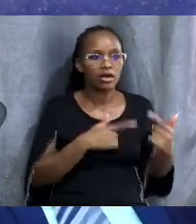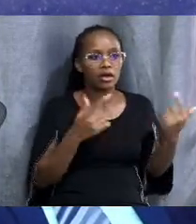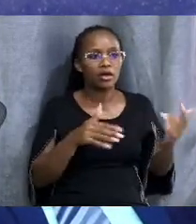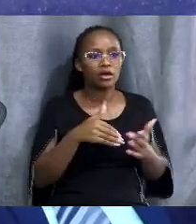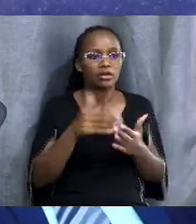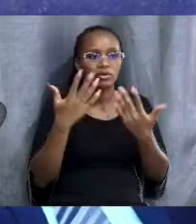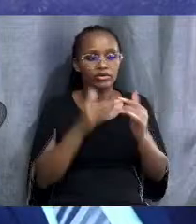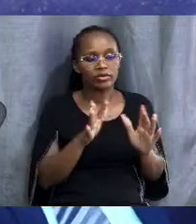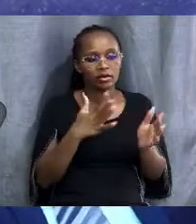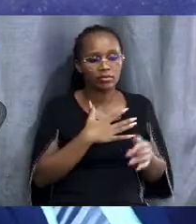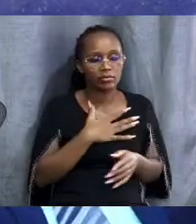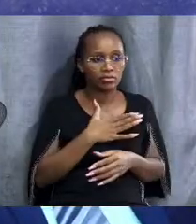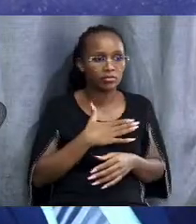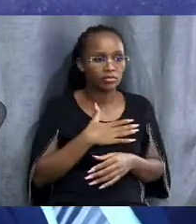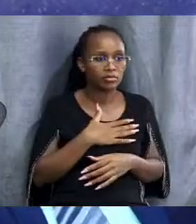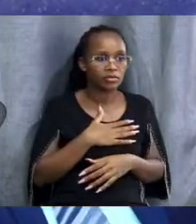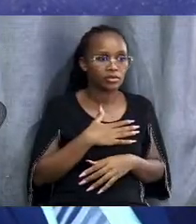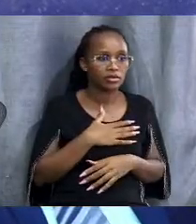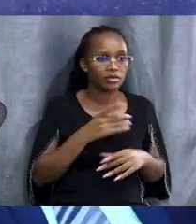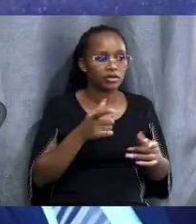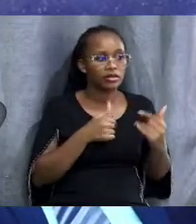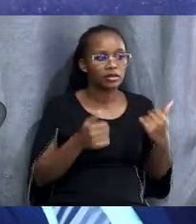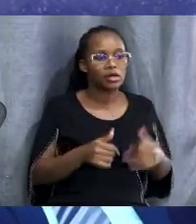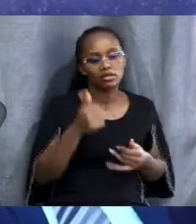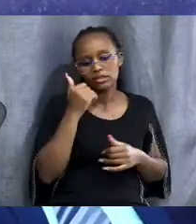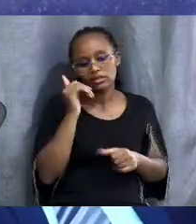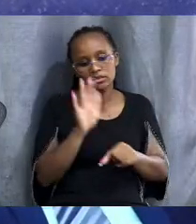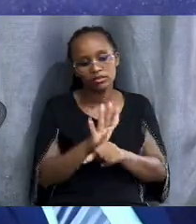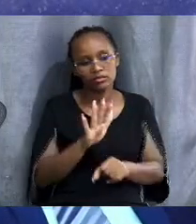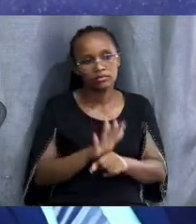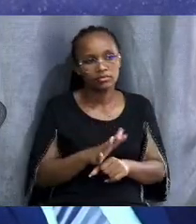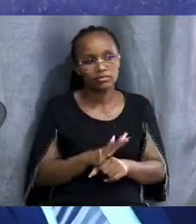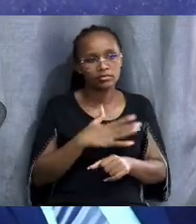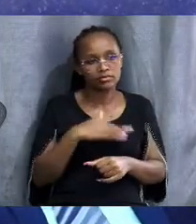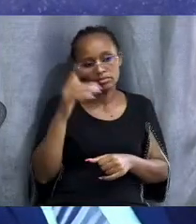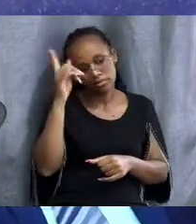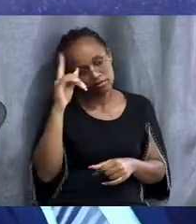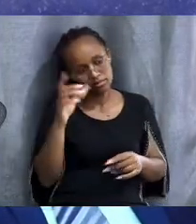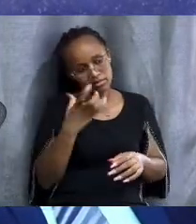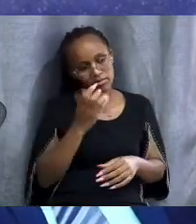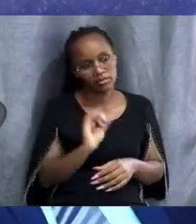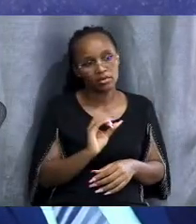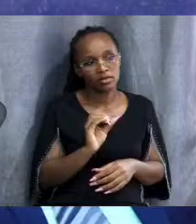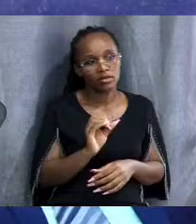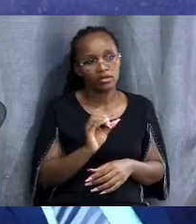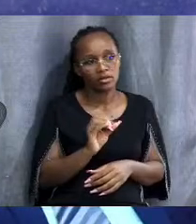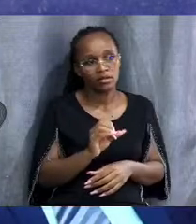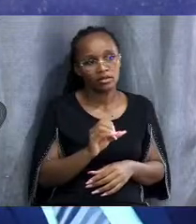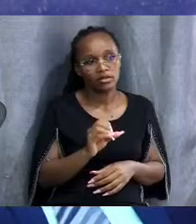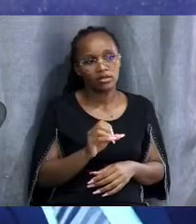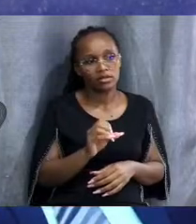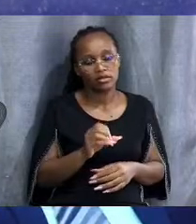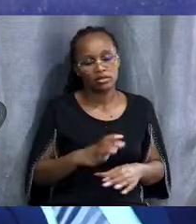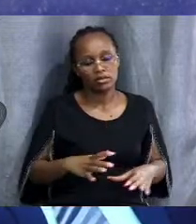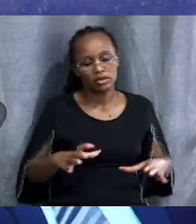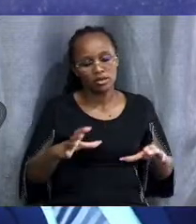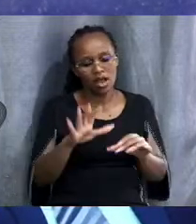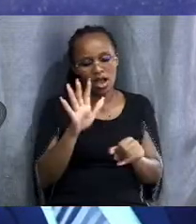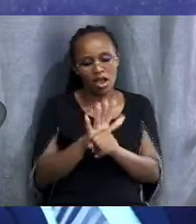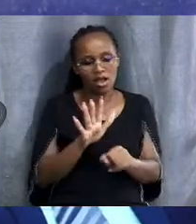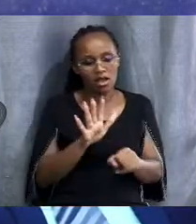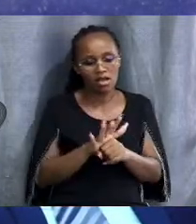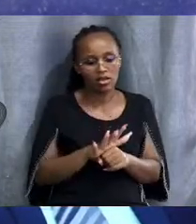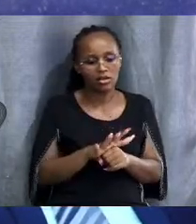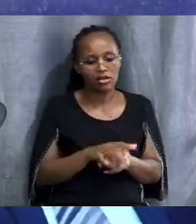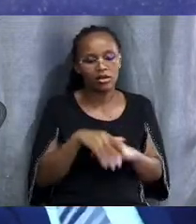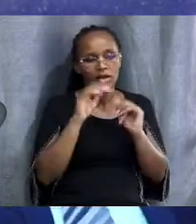weak, My heart is sorrowful. My mind is so clumsy. Though I'm